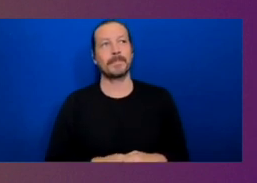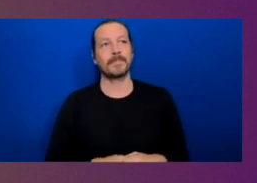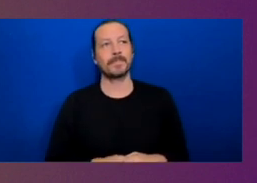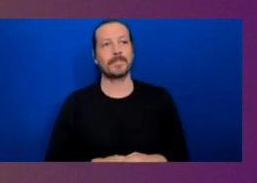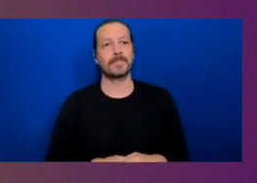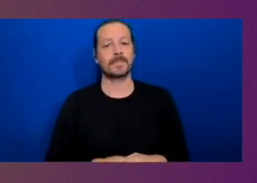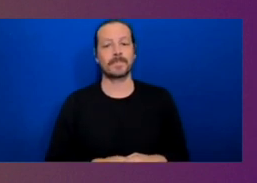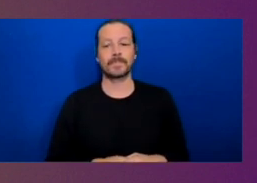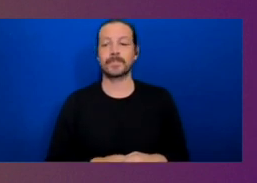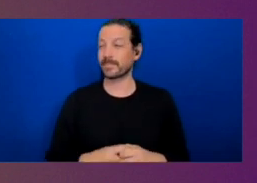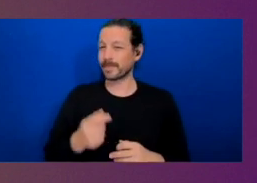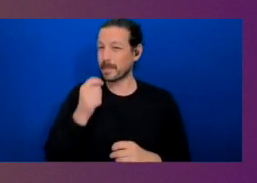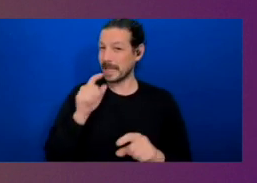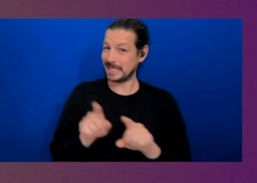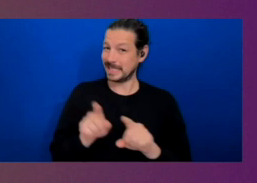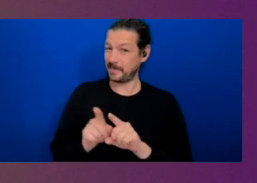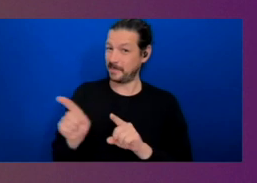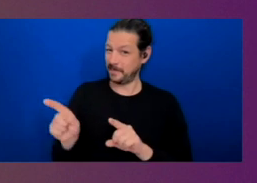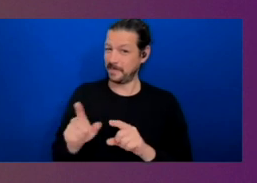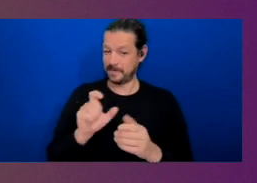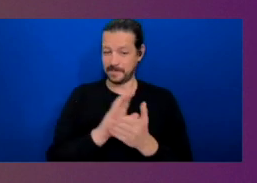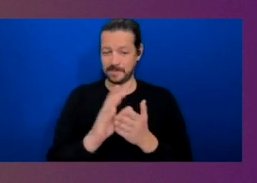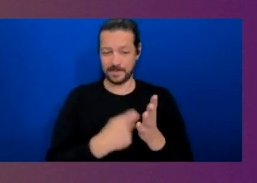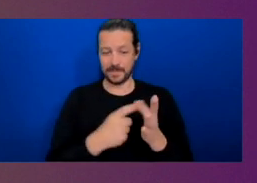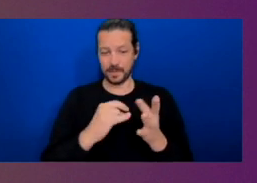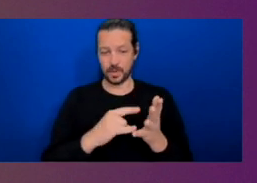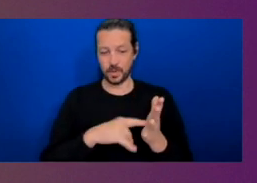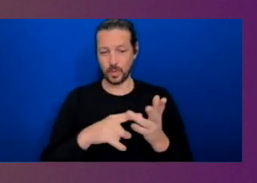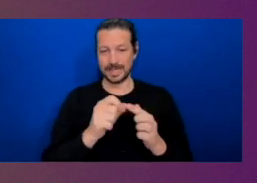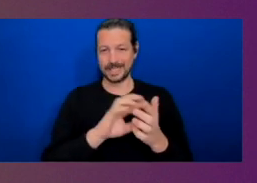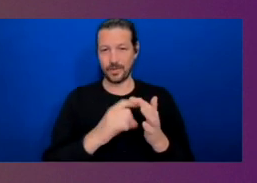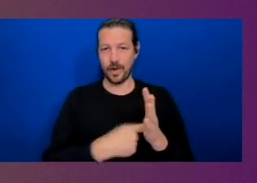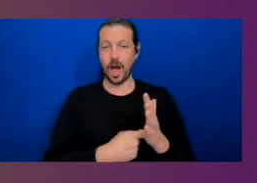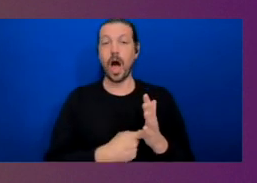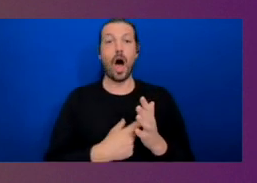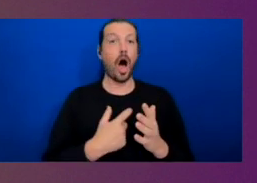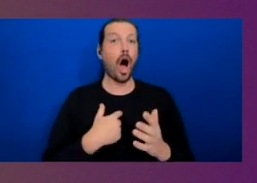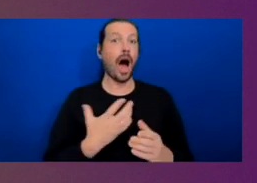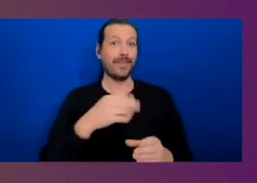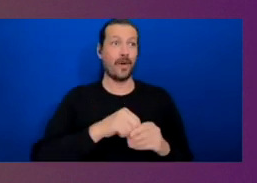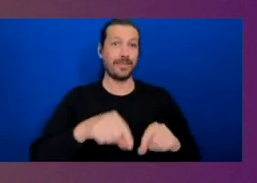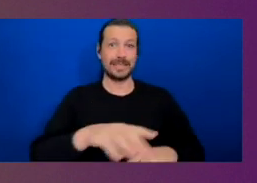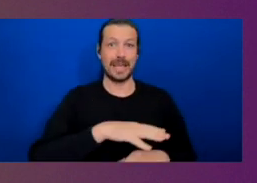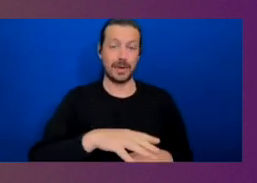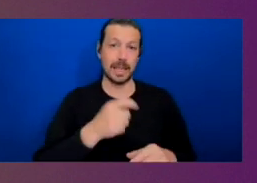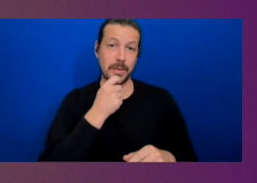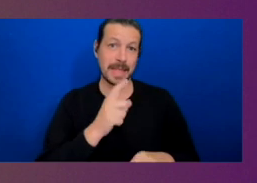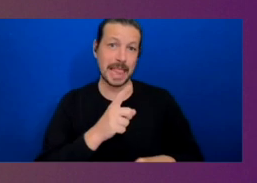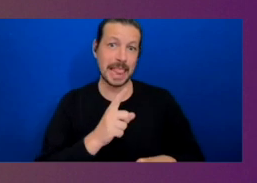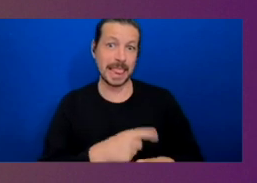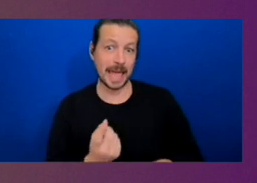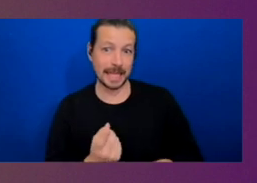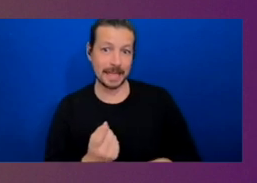Christopher, I came to this actually quite late and, in my own quirky way. And I